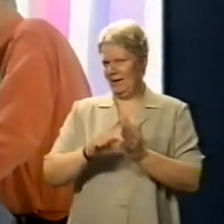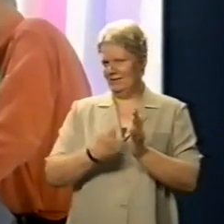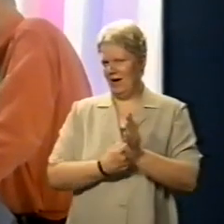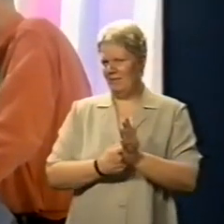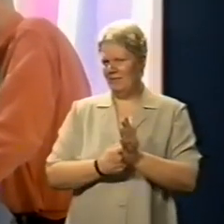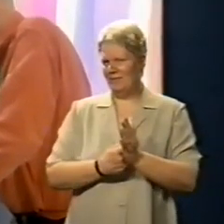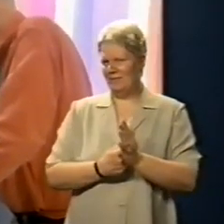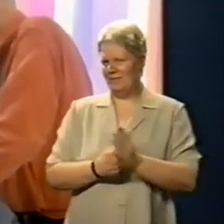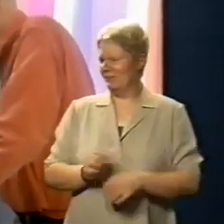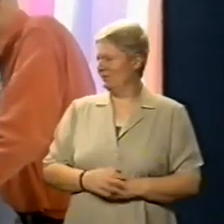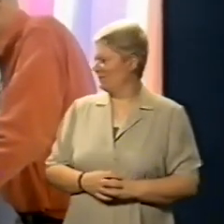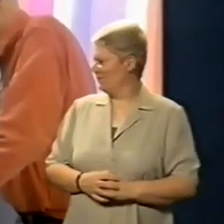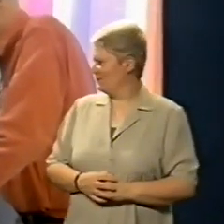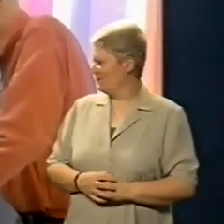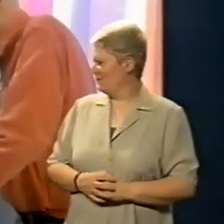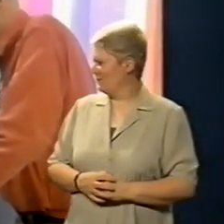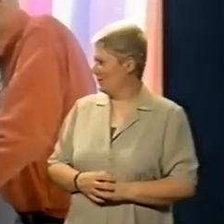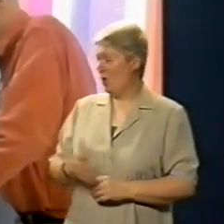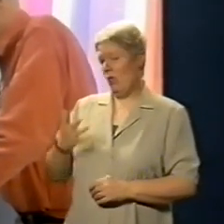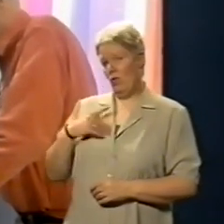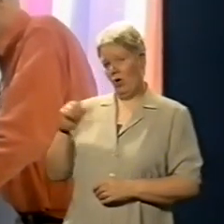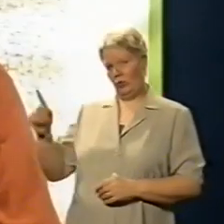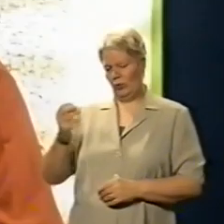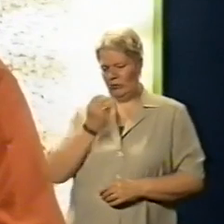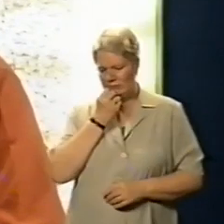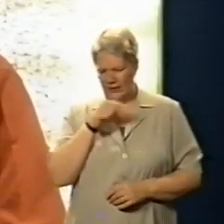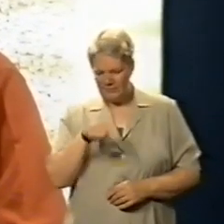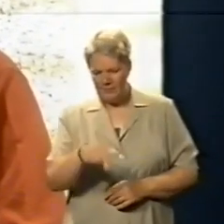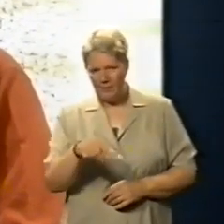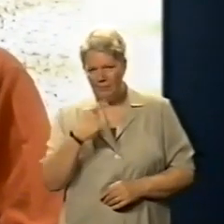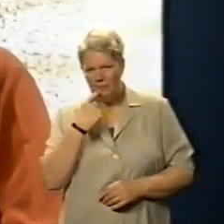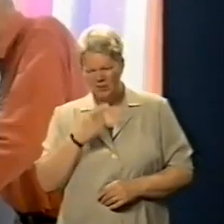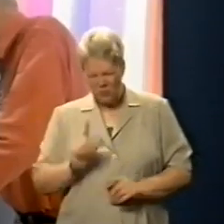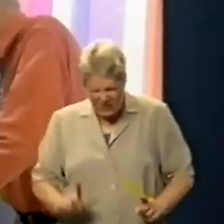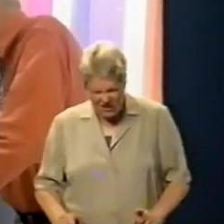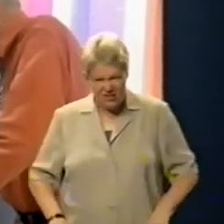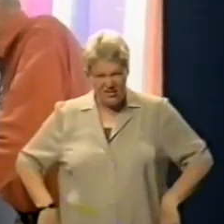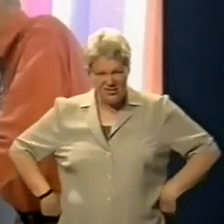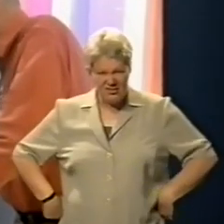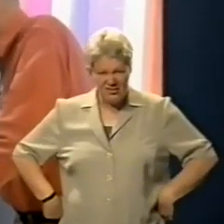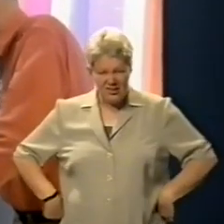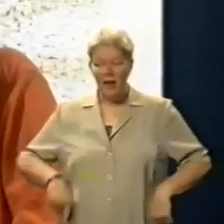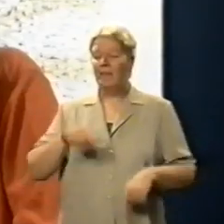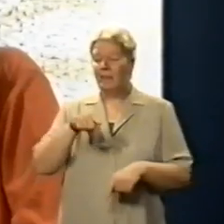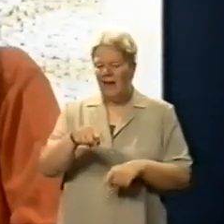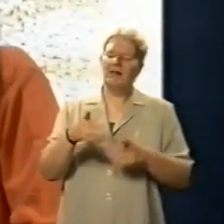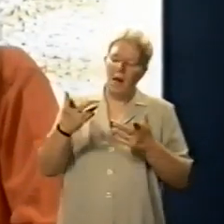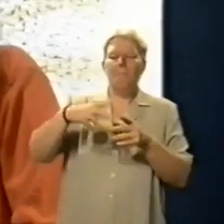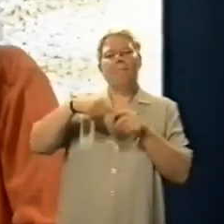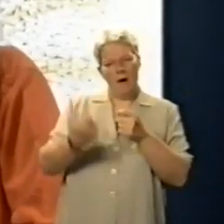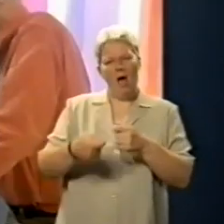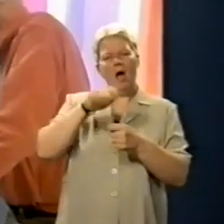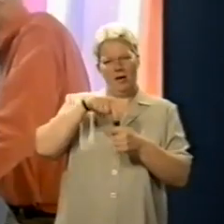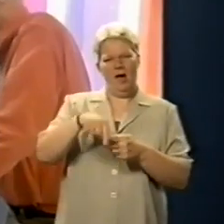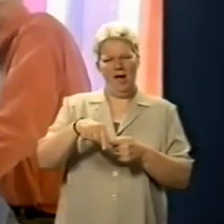to taste that. I'm going to get you to taste this. What? Now, obviously, it's a banana.